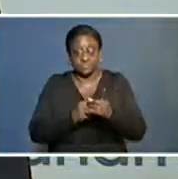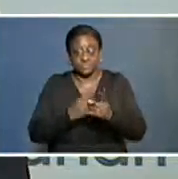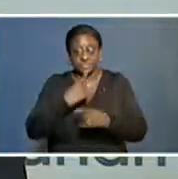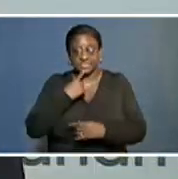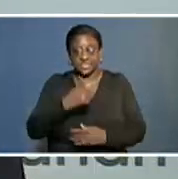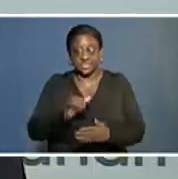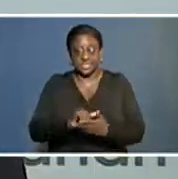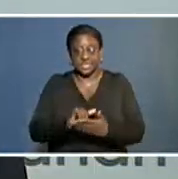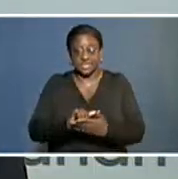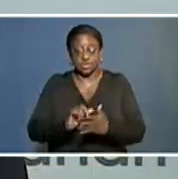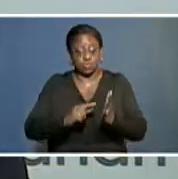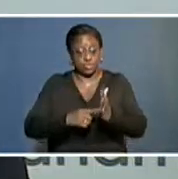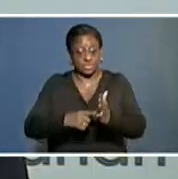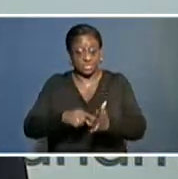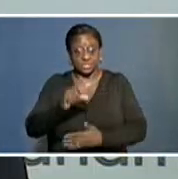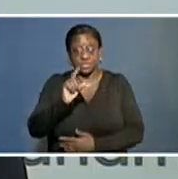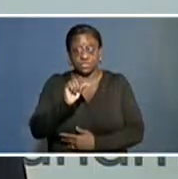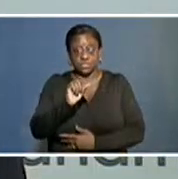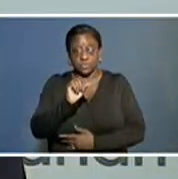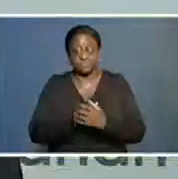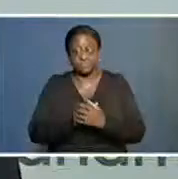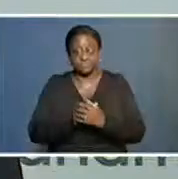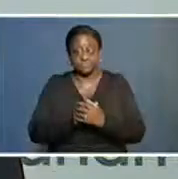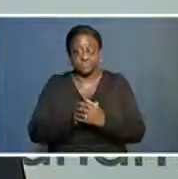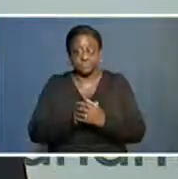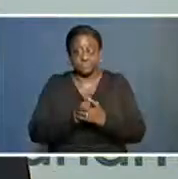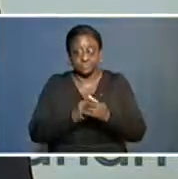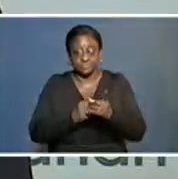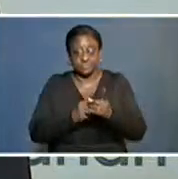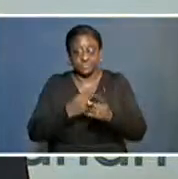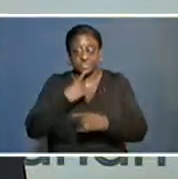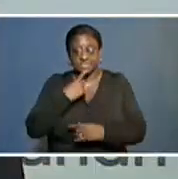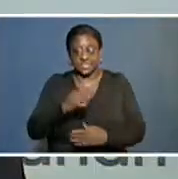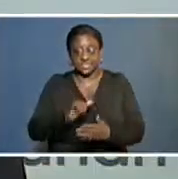represents 28% of overall